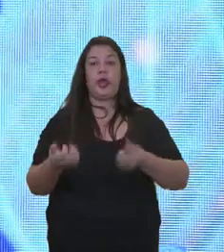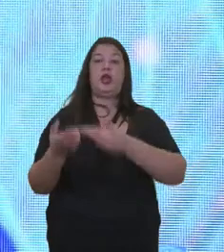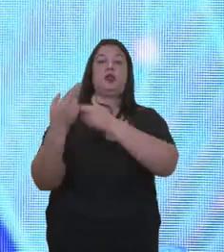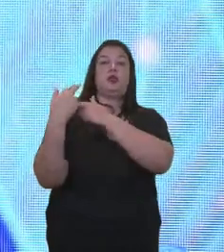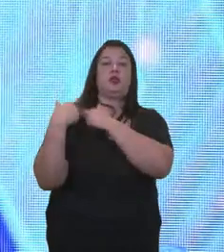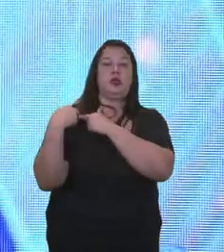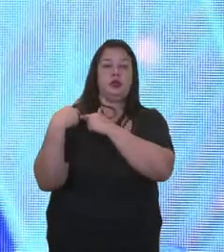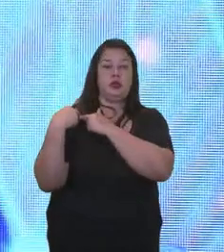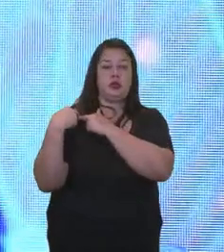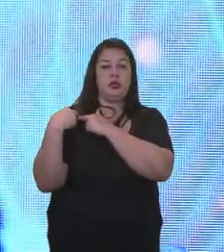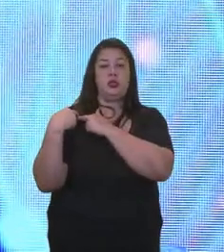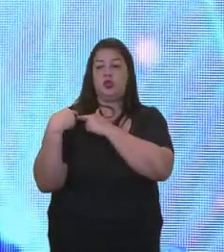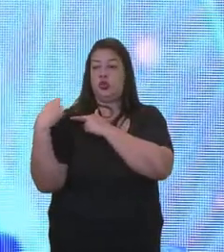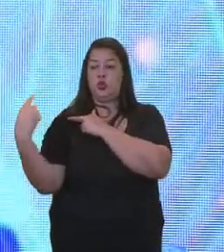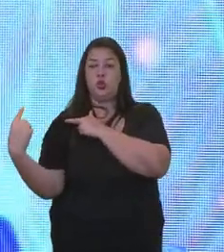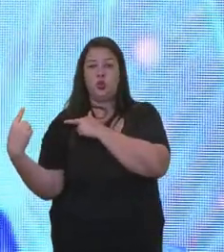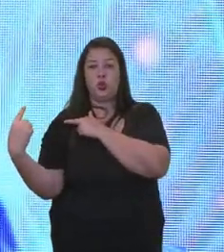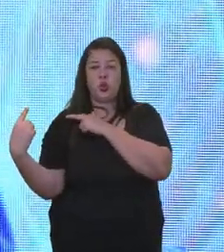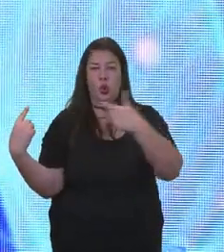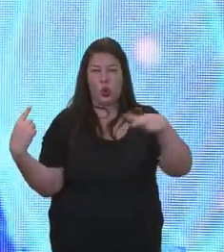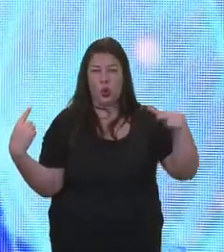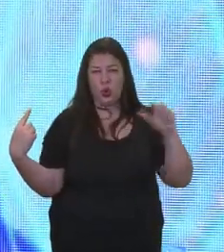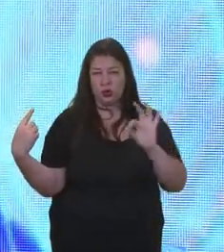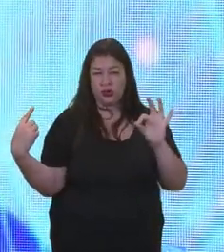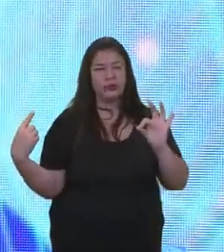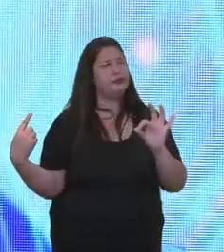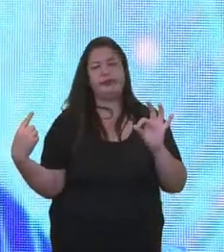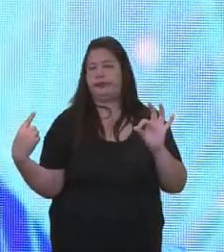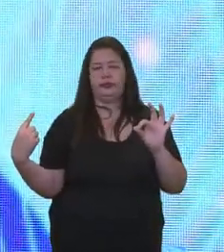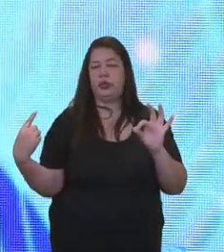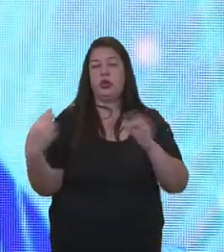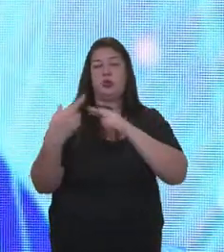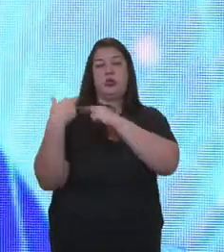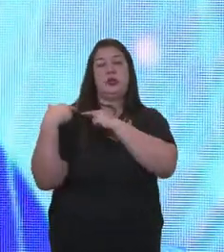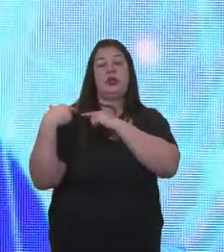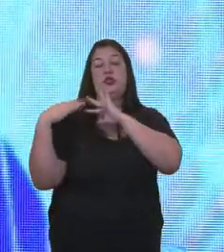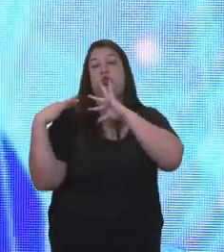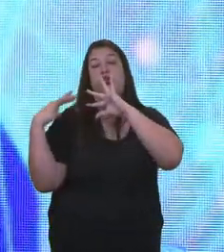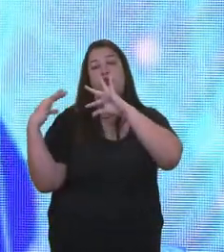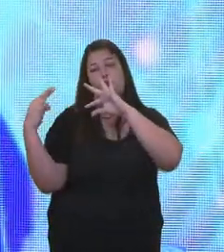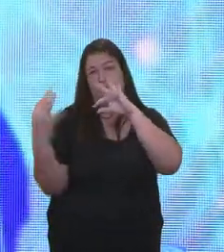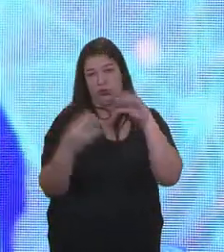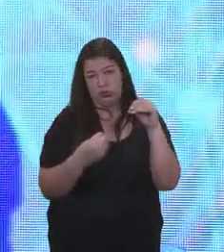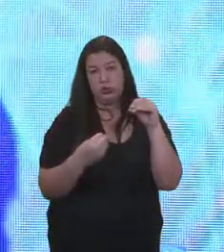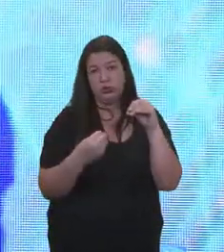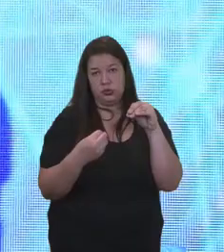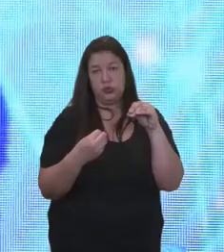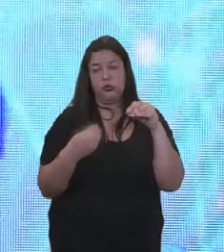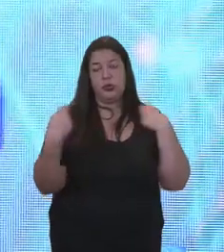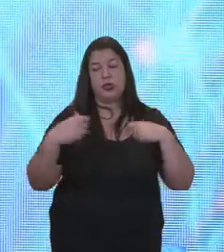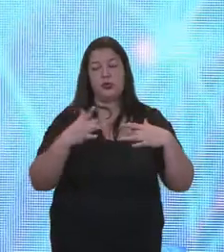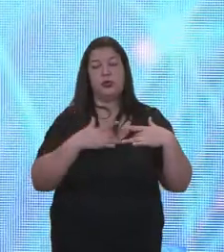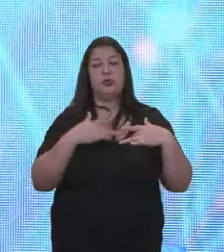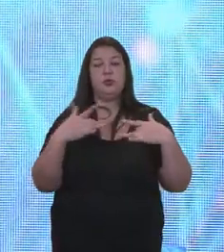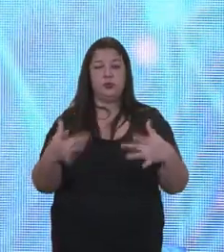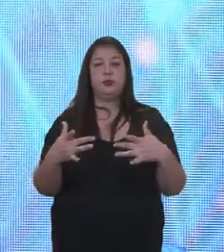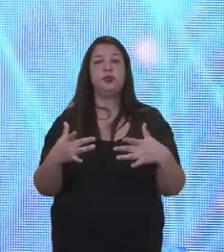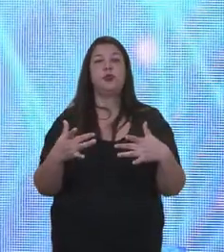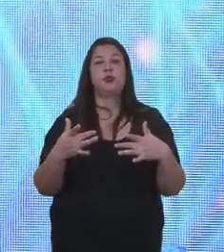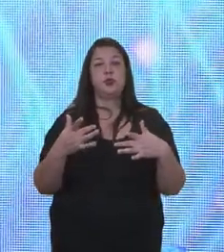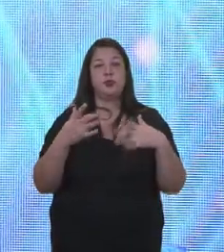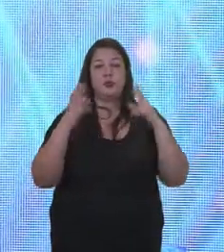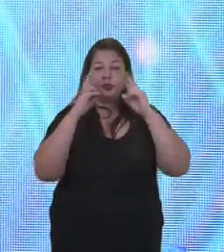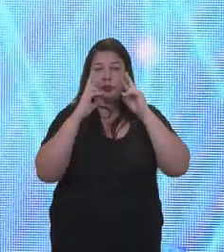So then becomes the responsibility of one person, and this responsibility cannot be of one single person. We have